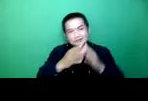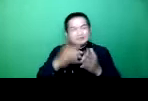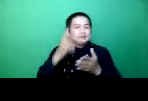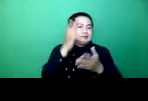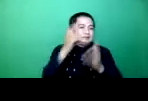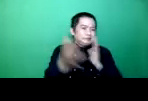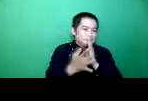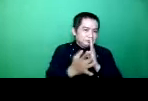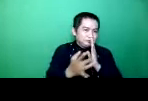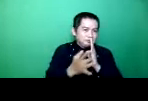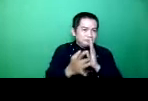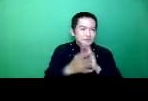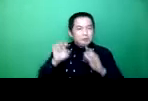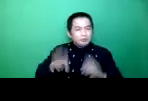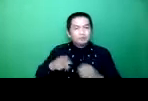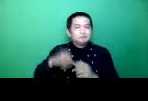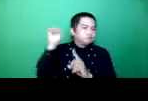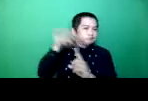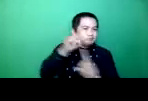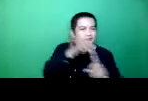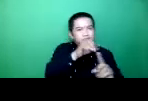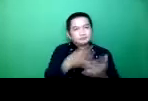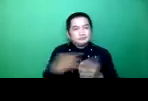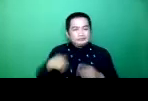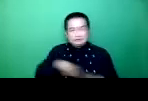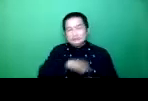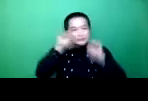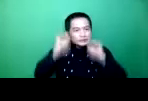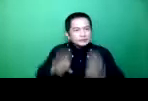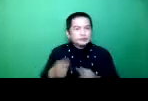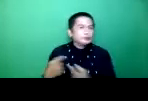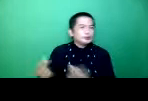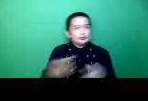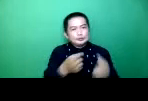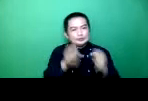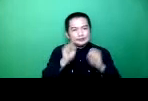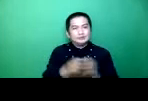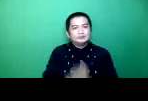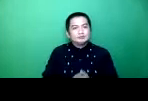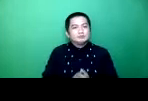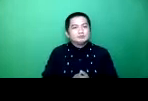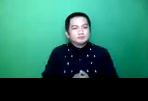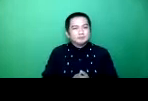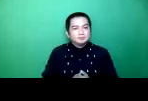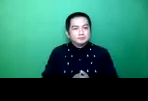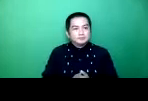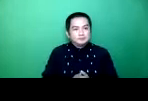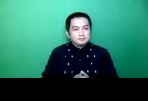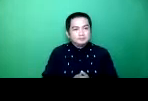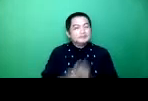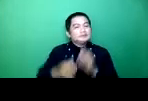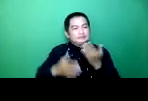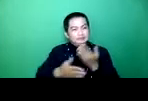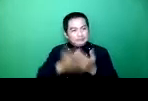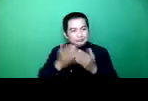actually pushes us to explore more and more what we can do with it. What are the limits of digitalization? Okay, so the simple act